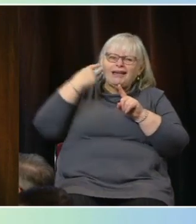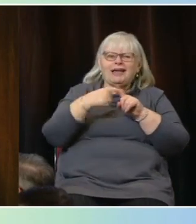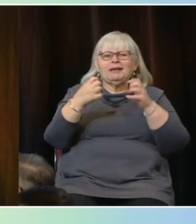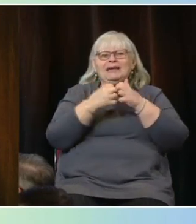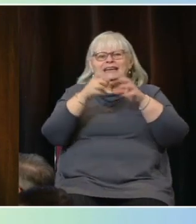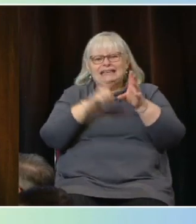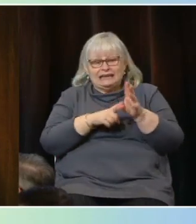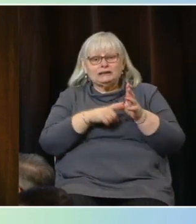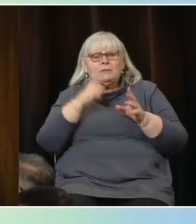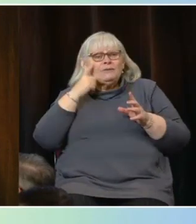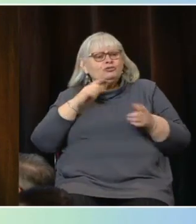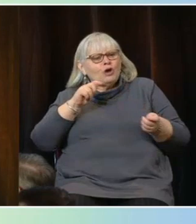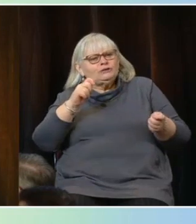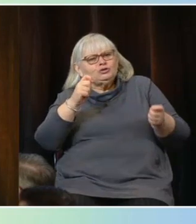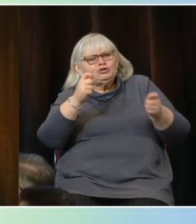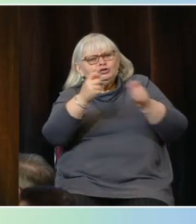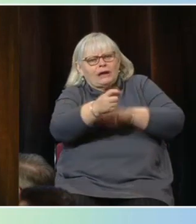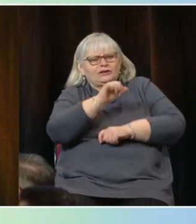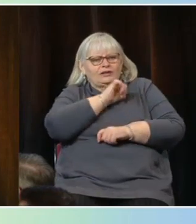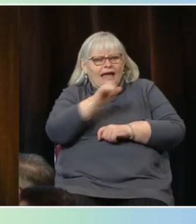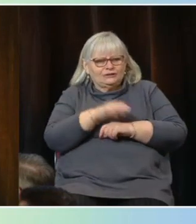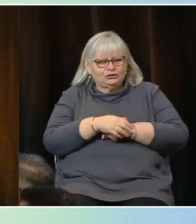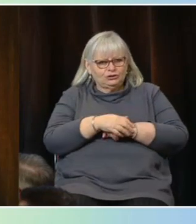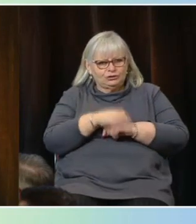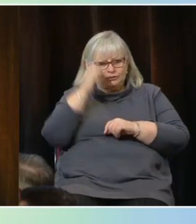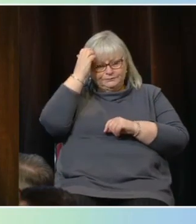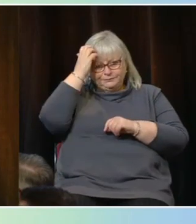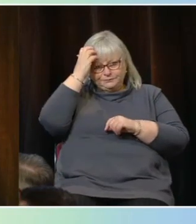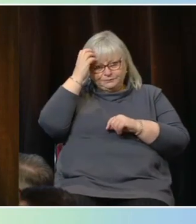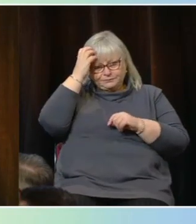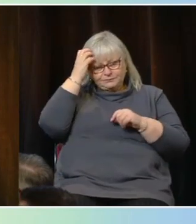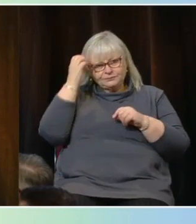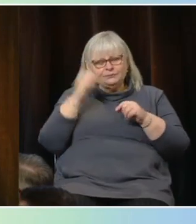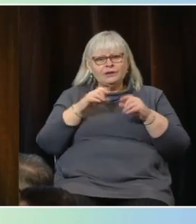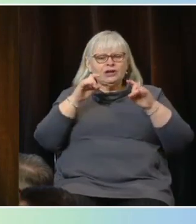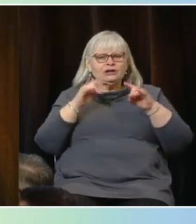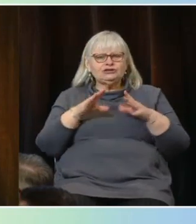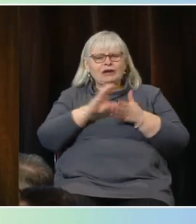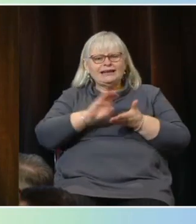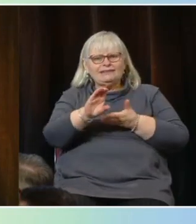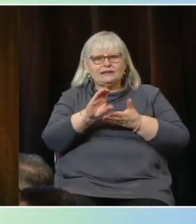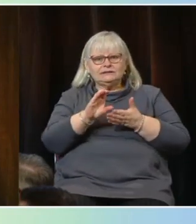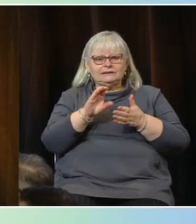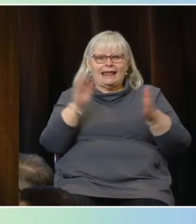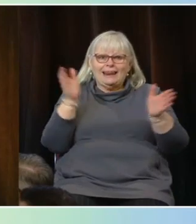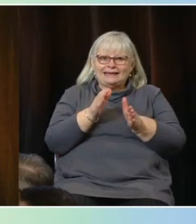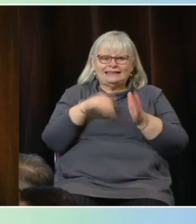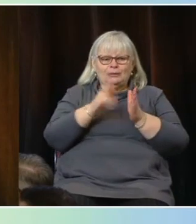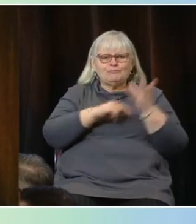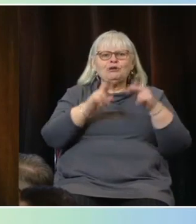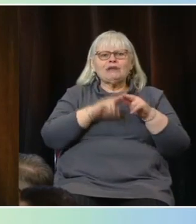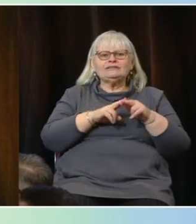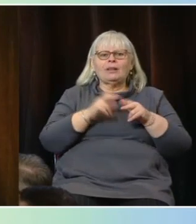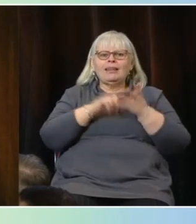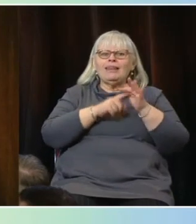culture Australia invests Less in Parental leave than most other oecd nations yet we know there is